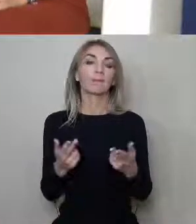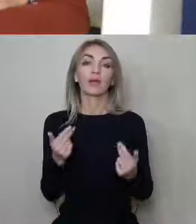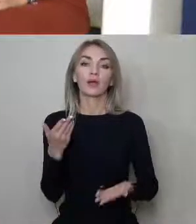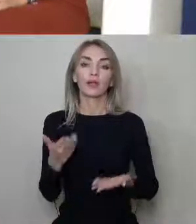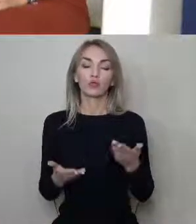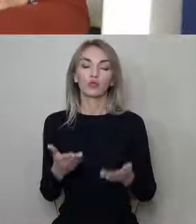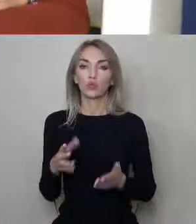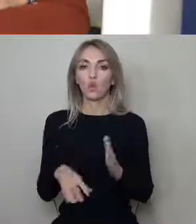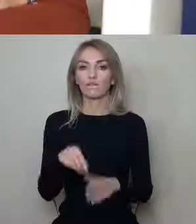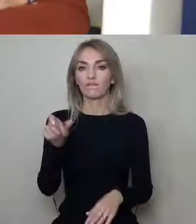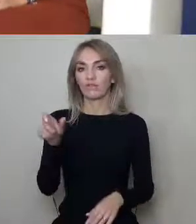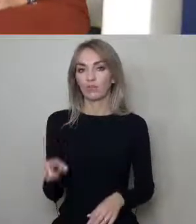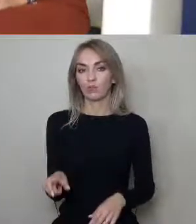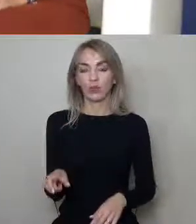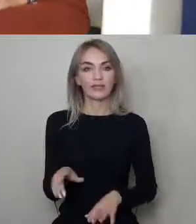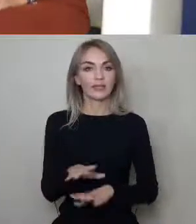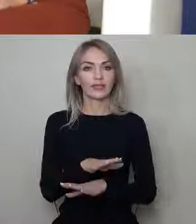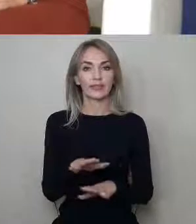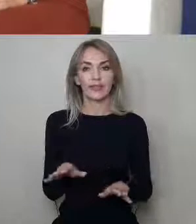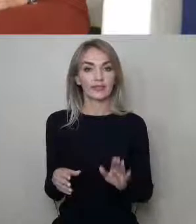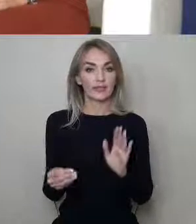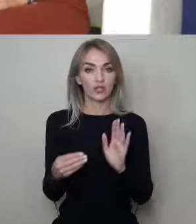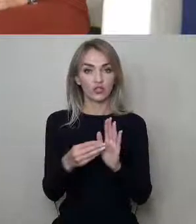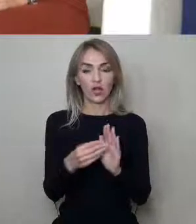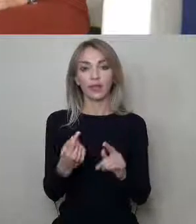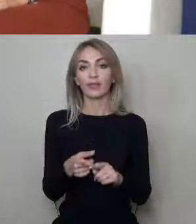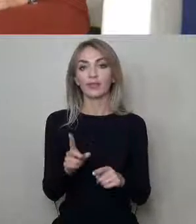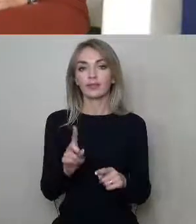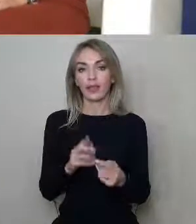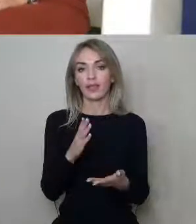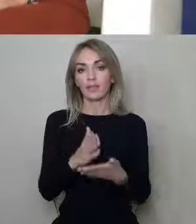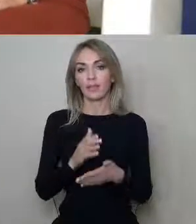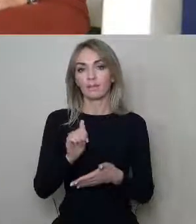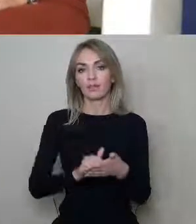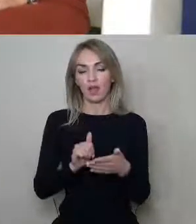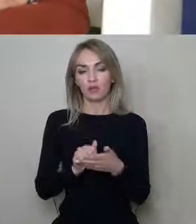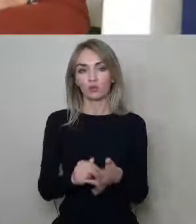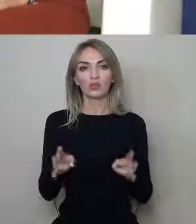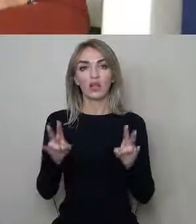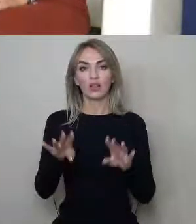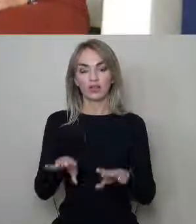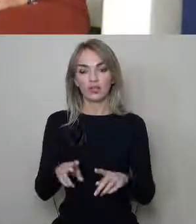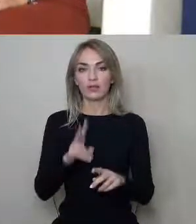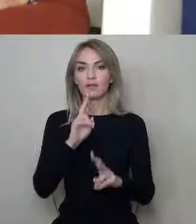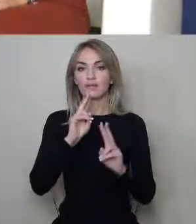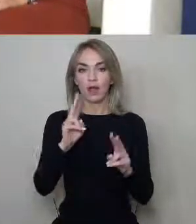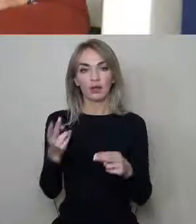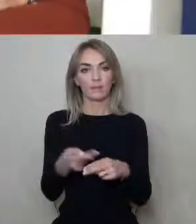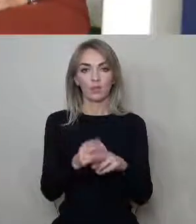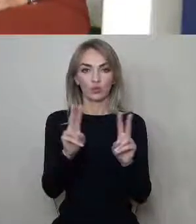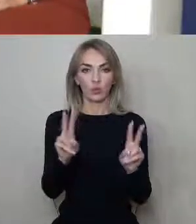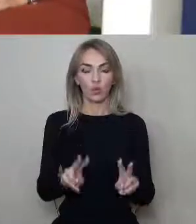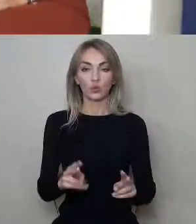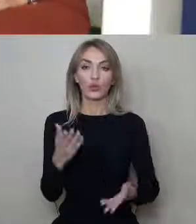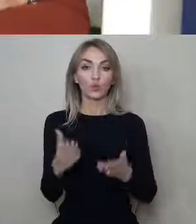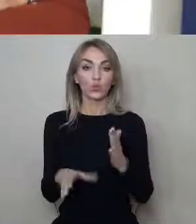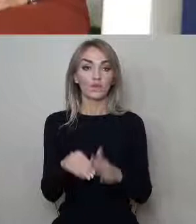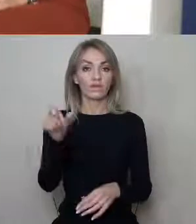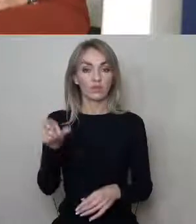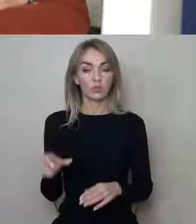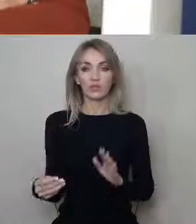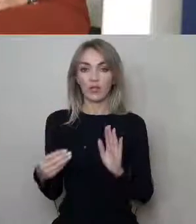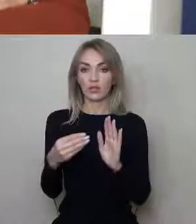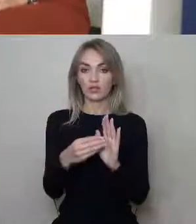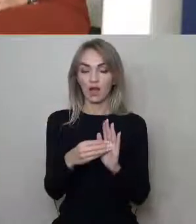violated and prove that. If the voter does not substantiate that, that could serve as the ground to leave the